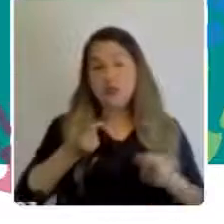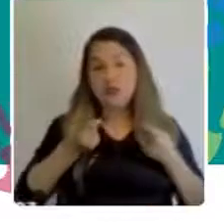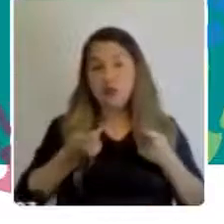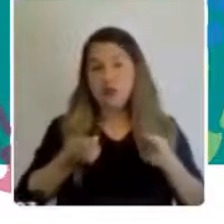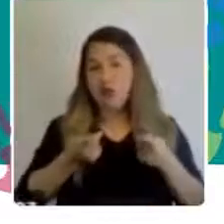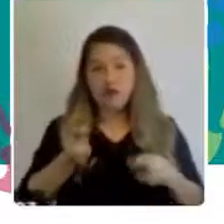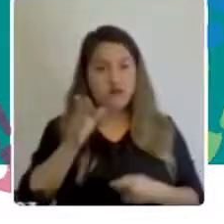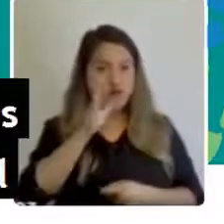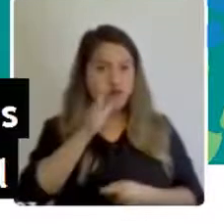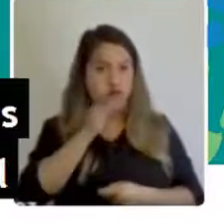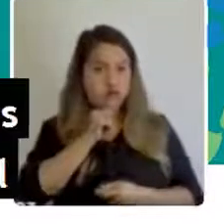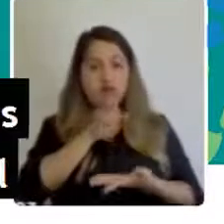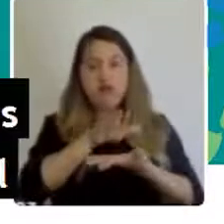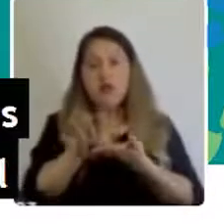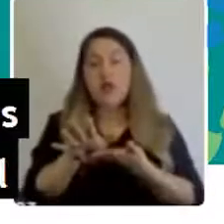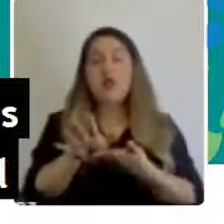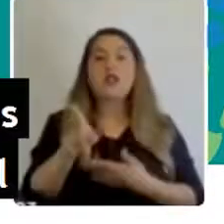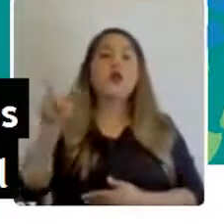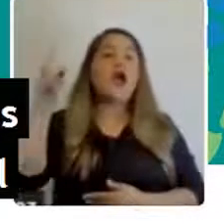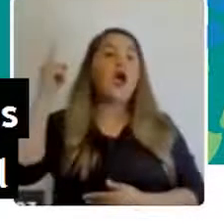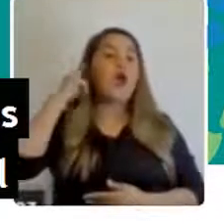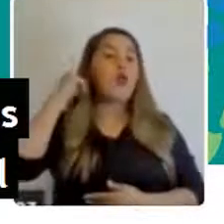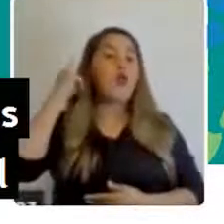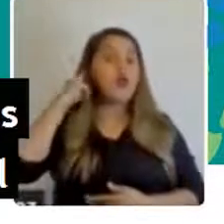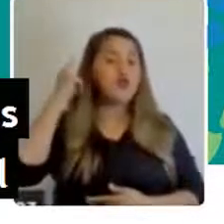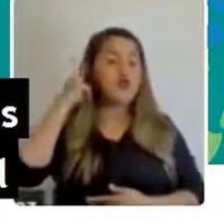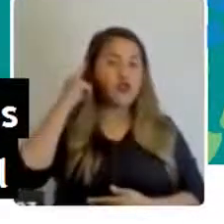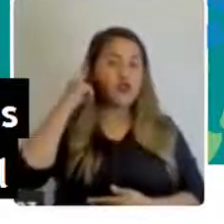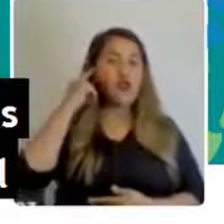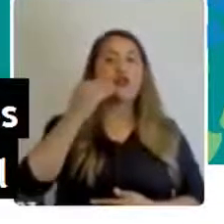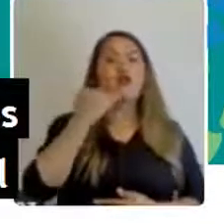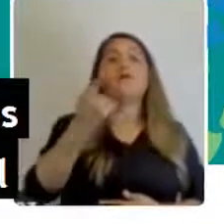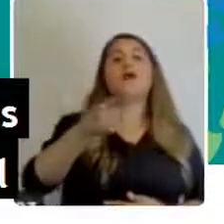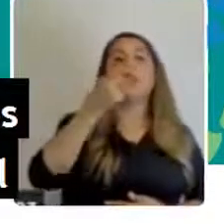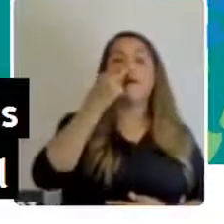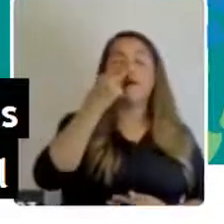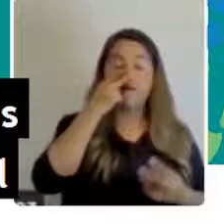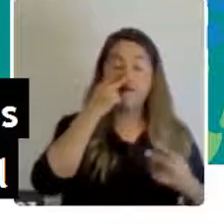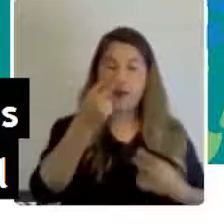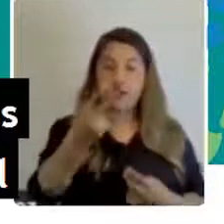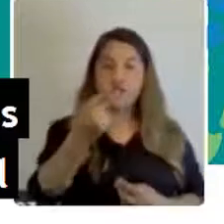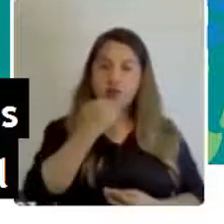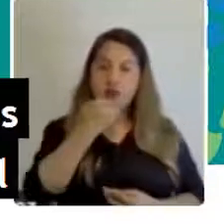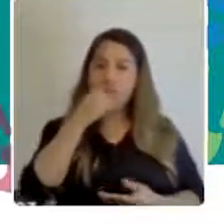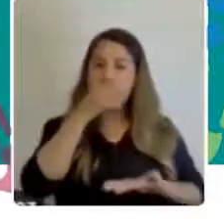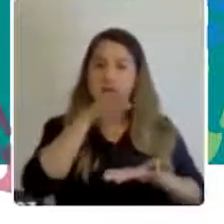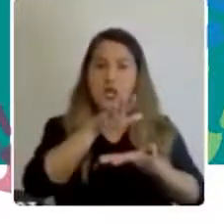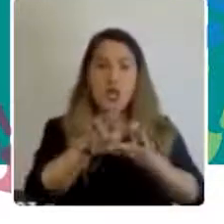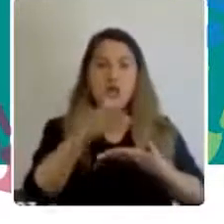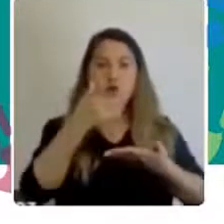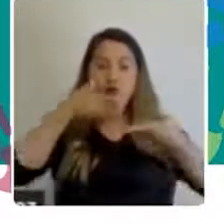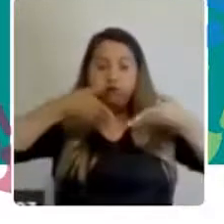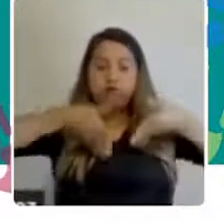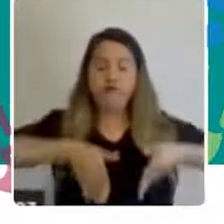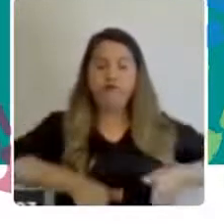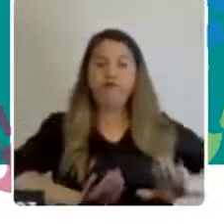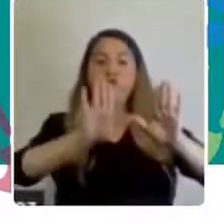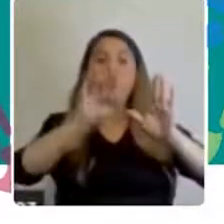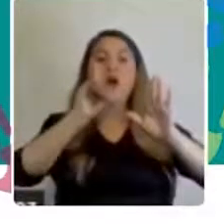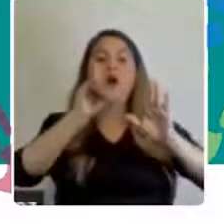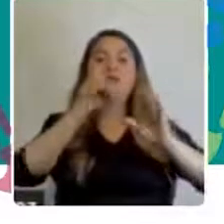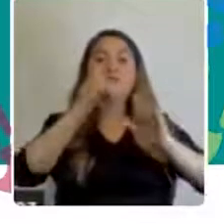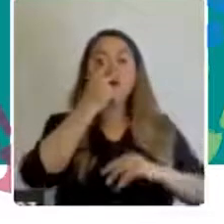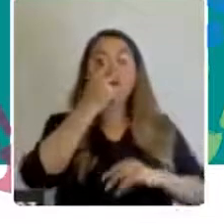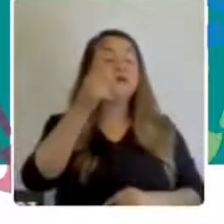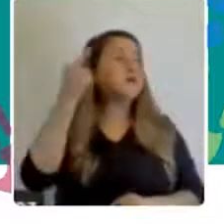2017. And now, as I said, anticipated, we are drafting the second national plan. Just yesterday,